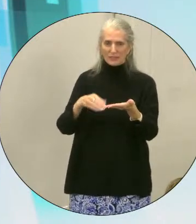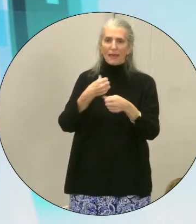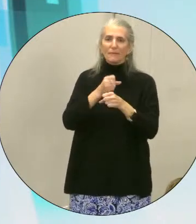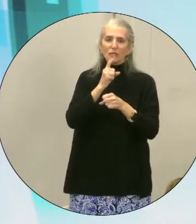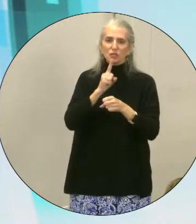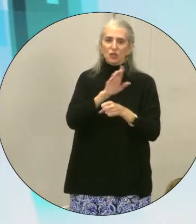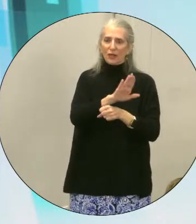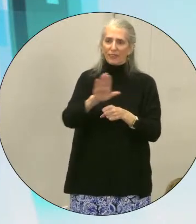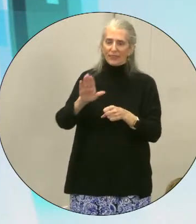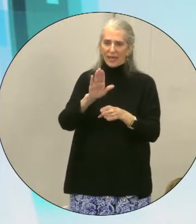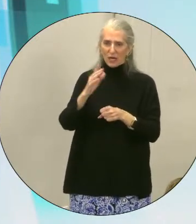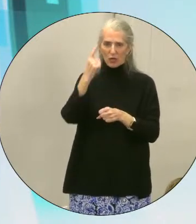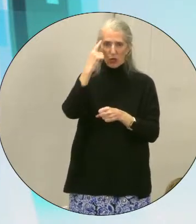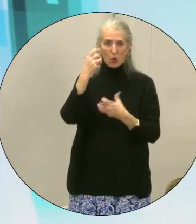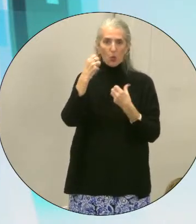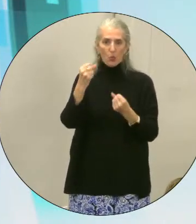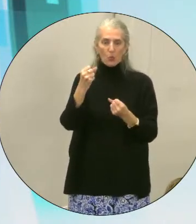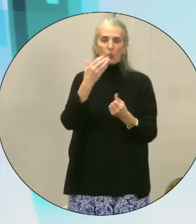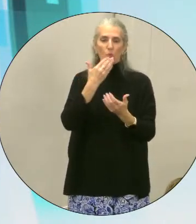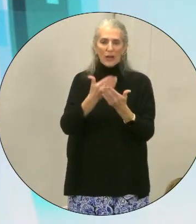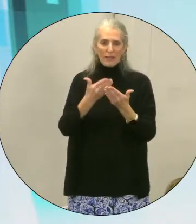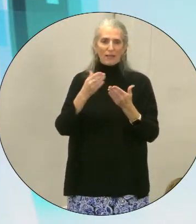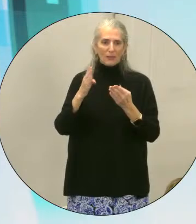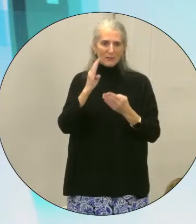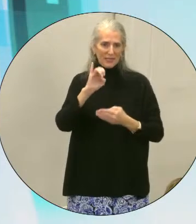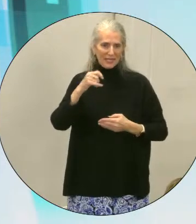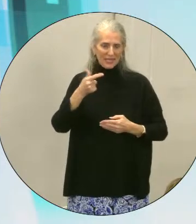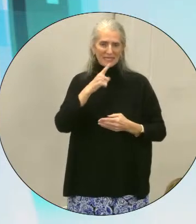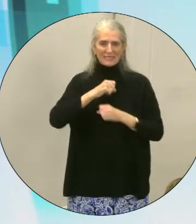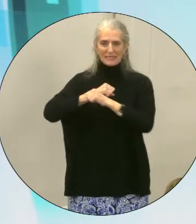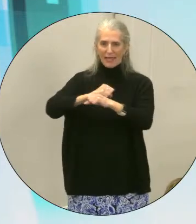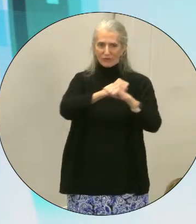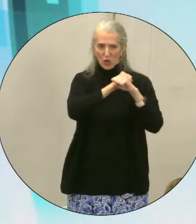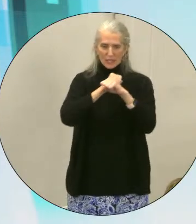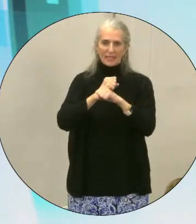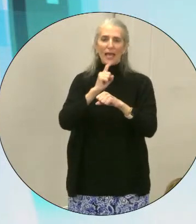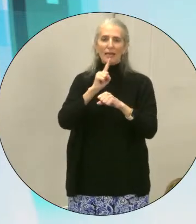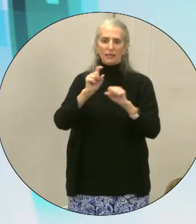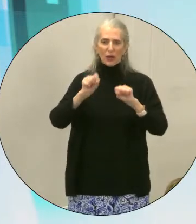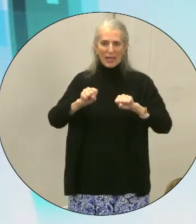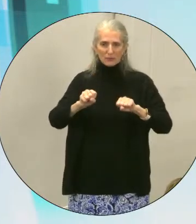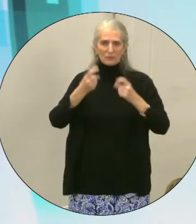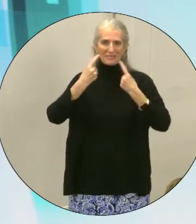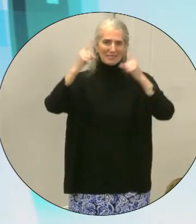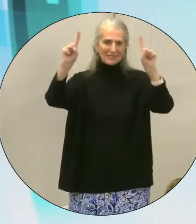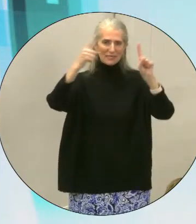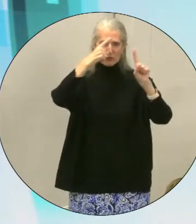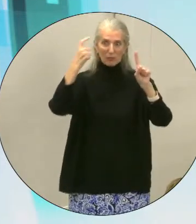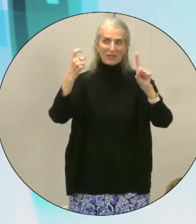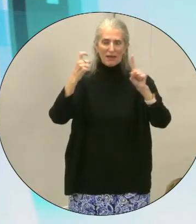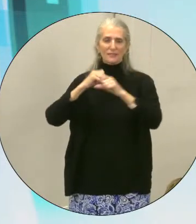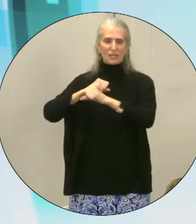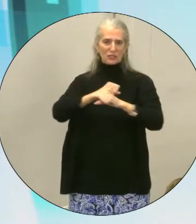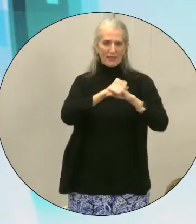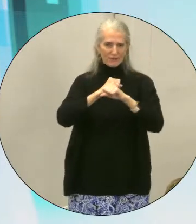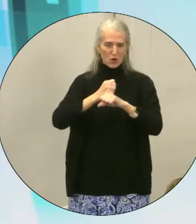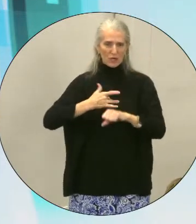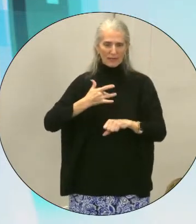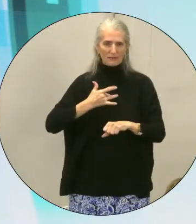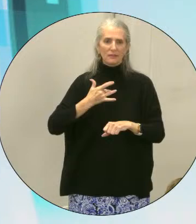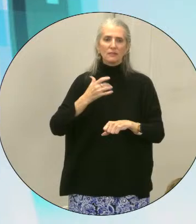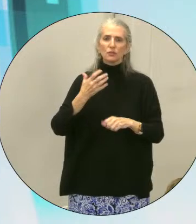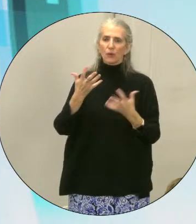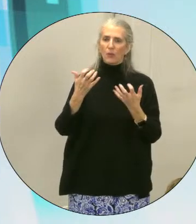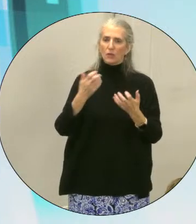their well-being is safeguarded and that they're able to be successful in schools as a result of that. And so I'd just like to